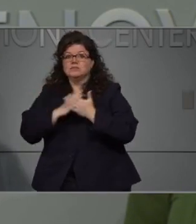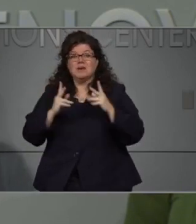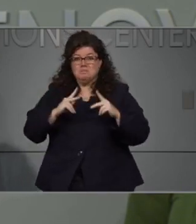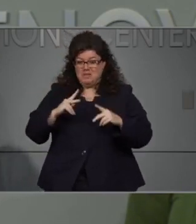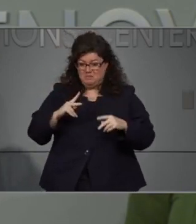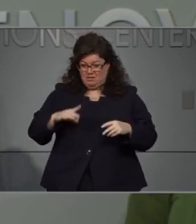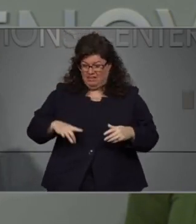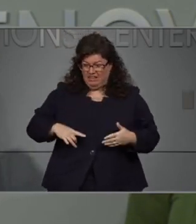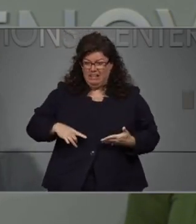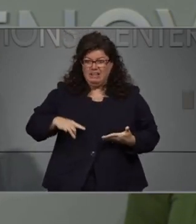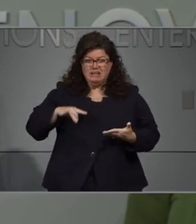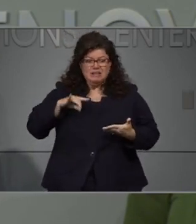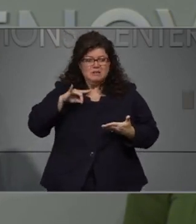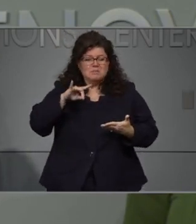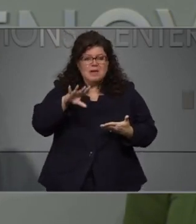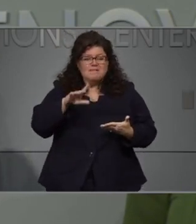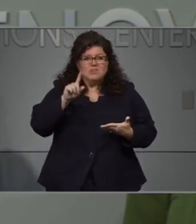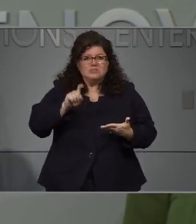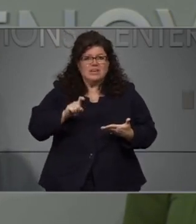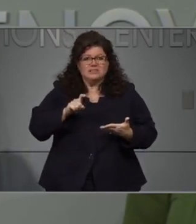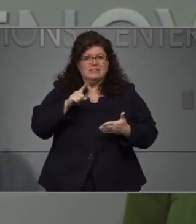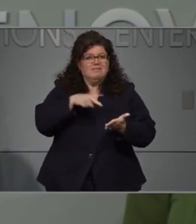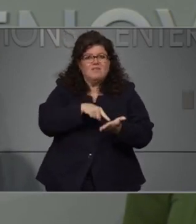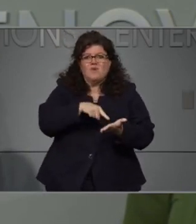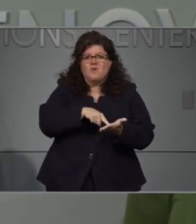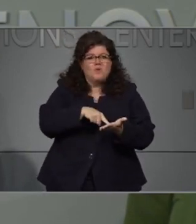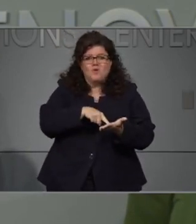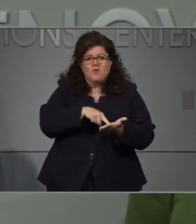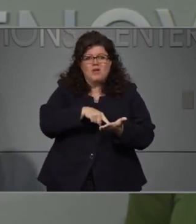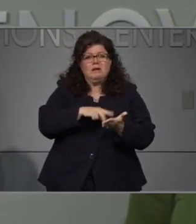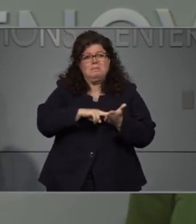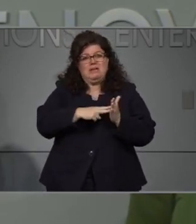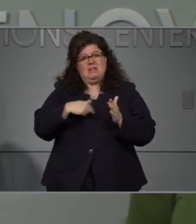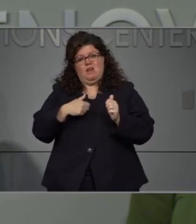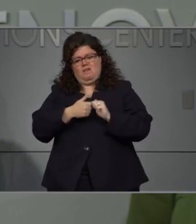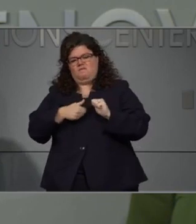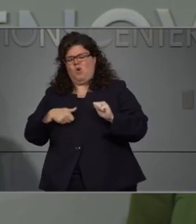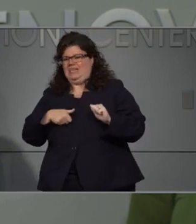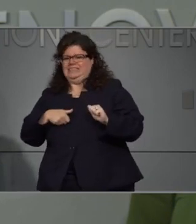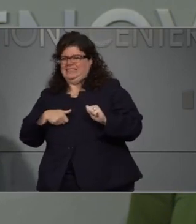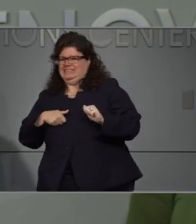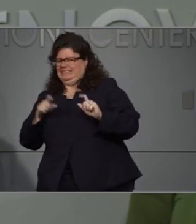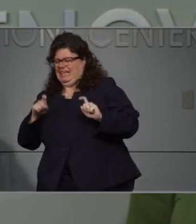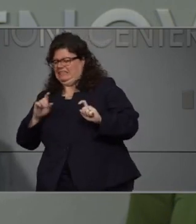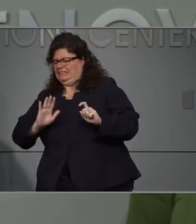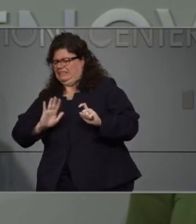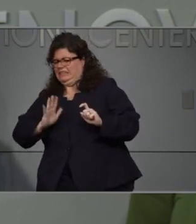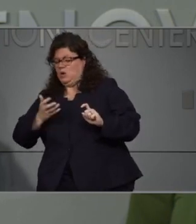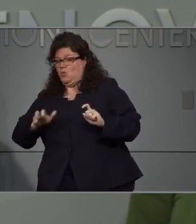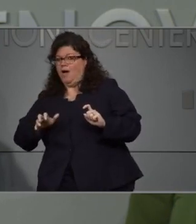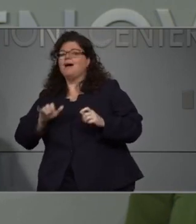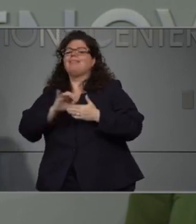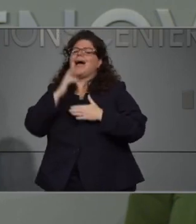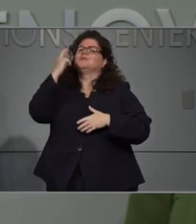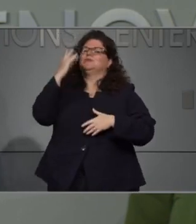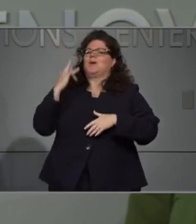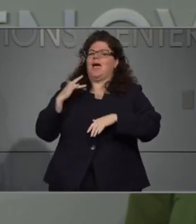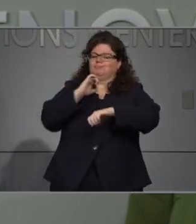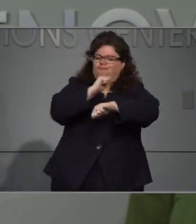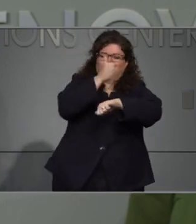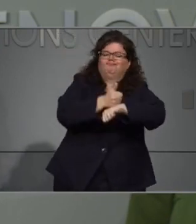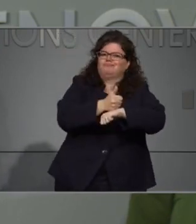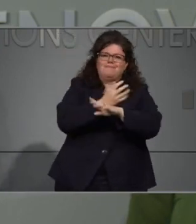make sure that those tests are accessible to folks, which is why we are putting those free sites up in zip codes that have been impacted